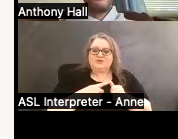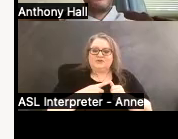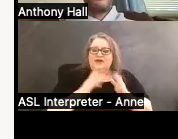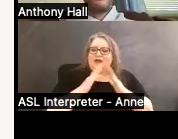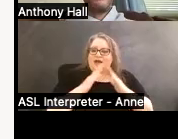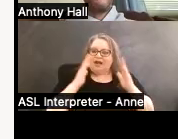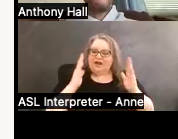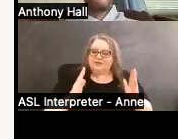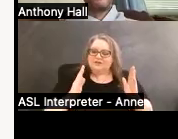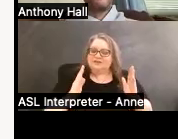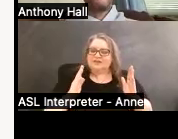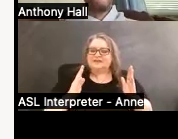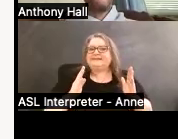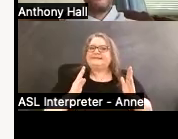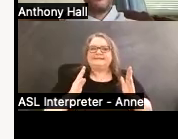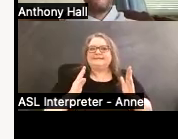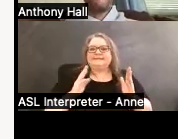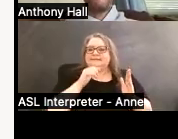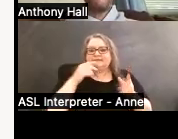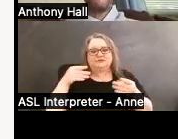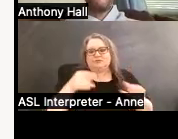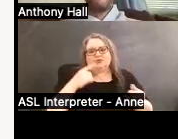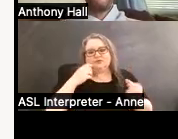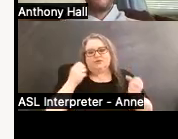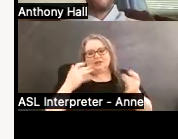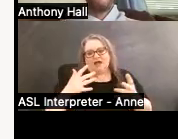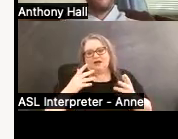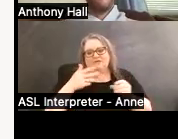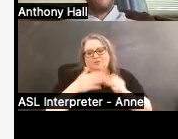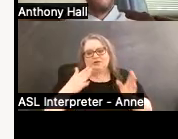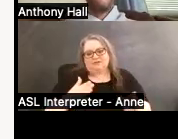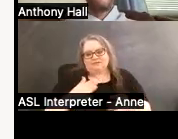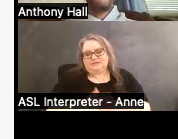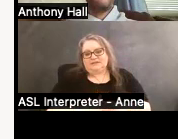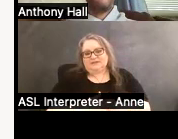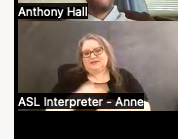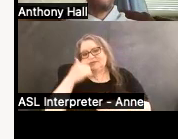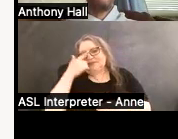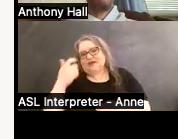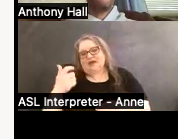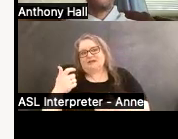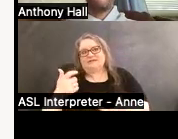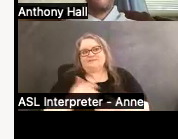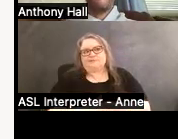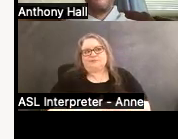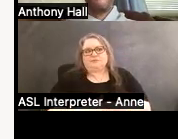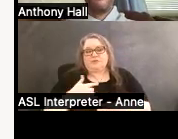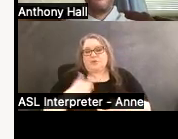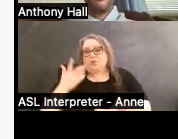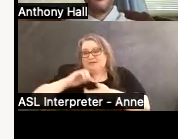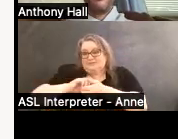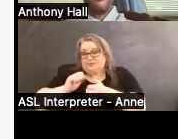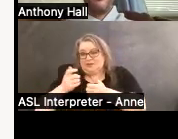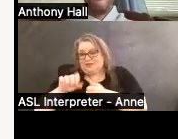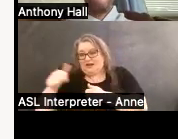housing, it didn't go particularly smooth for a lot of our participants, only because we were partnering with other